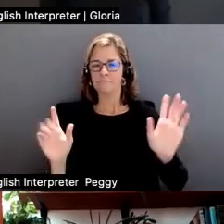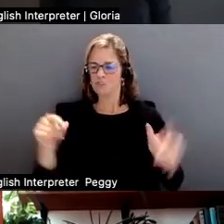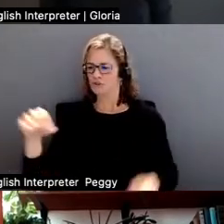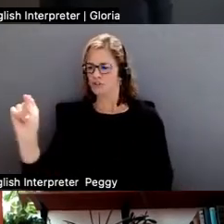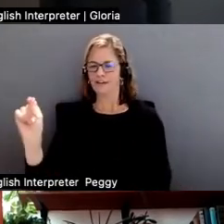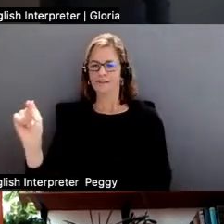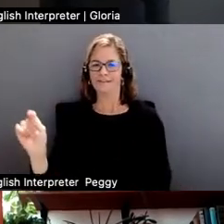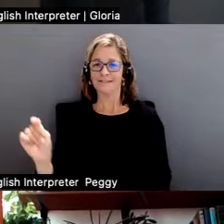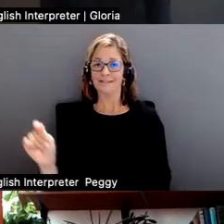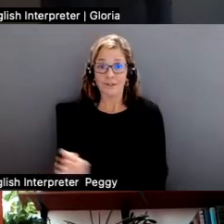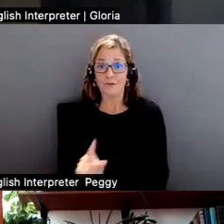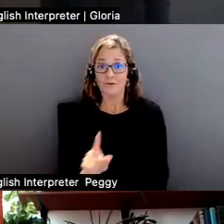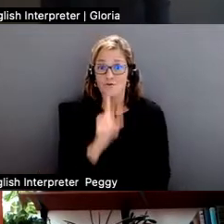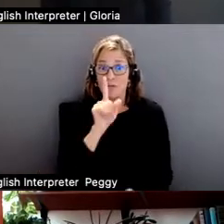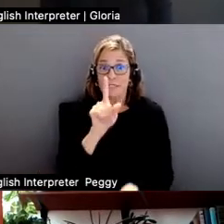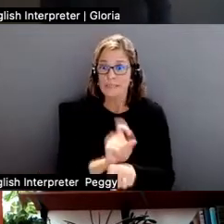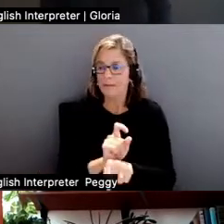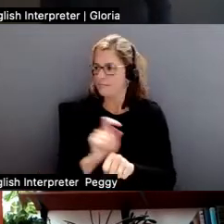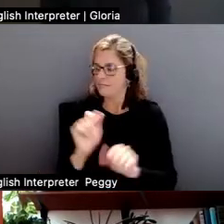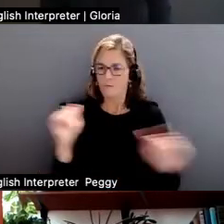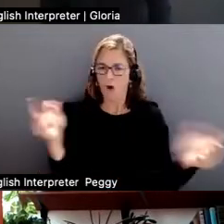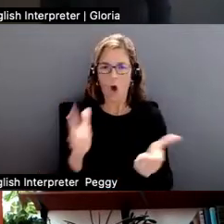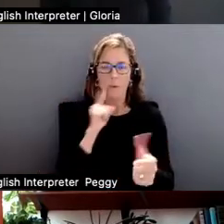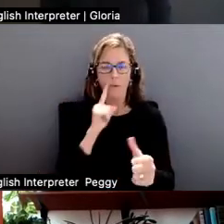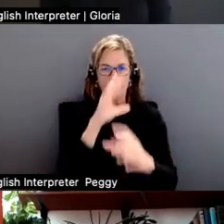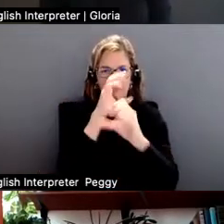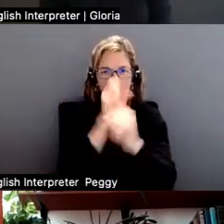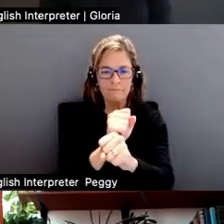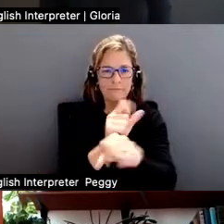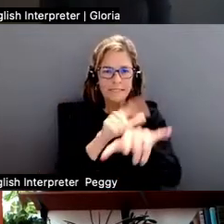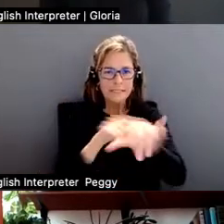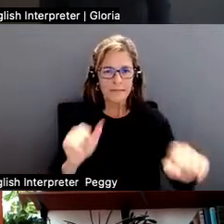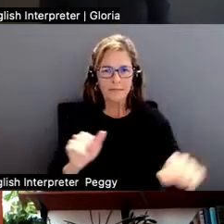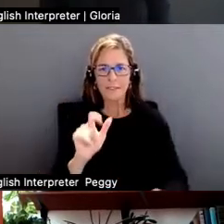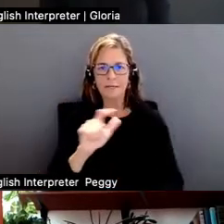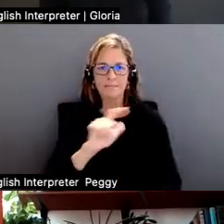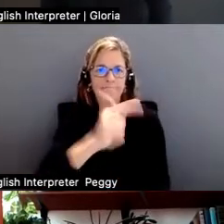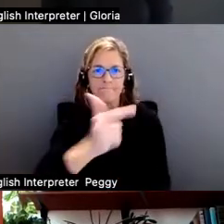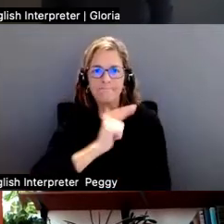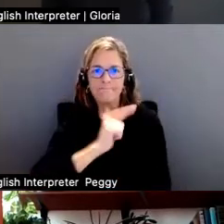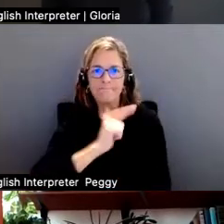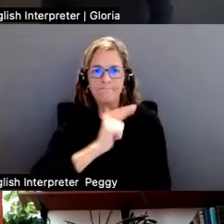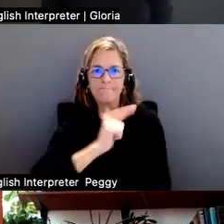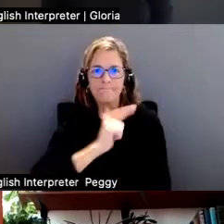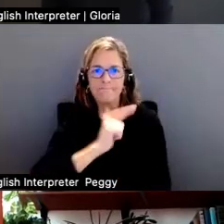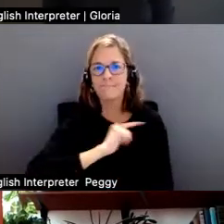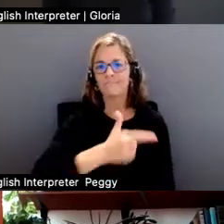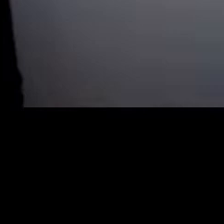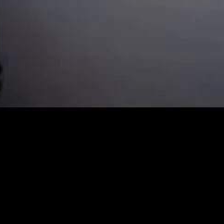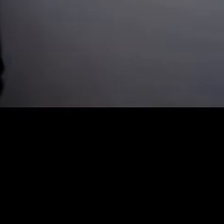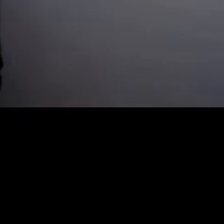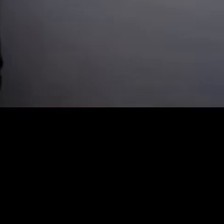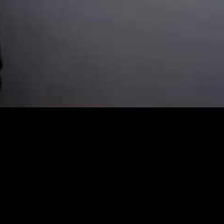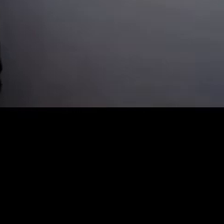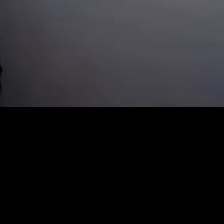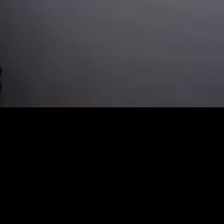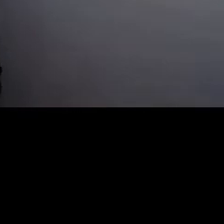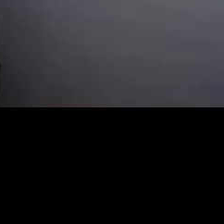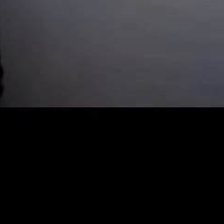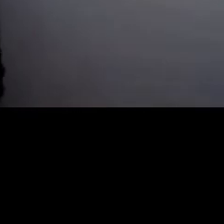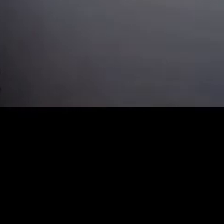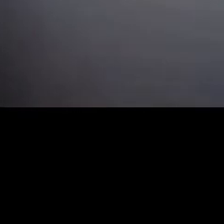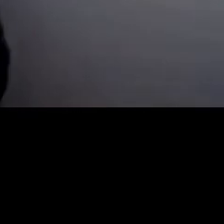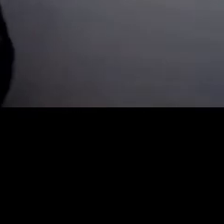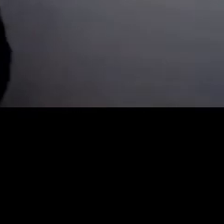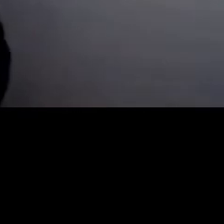something that's very immersive and interactive. So those are just some quick games that you can try